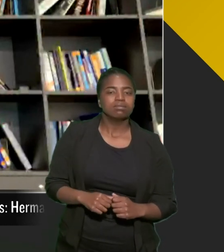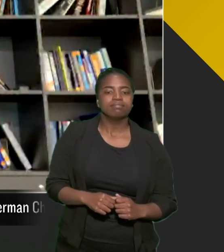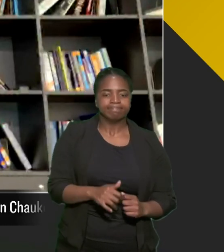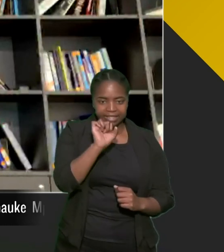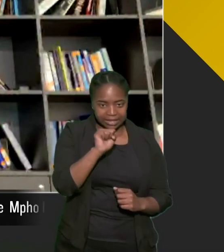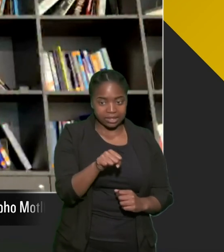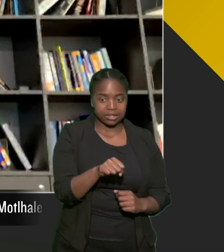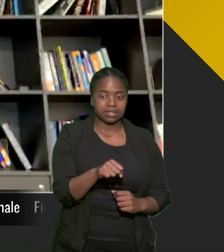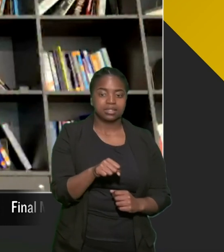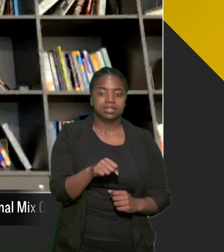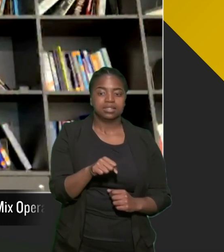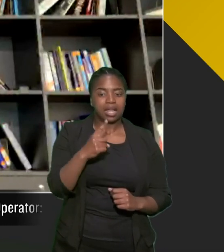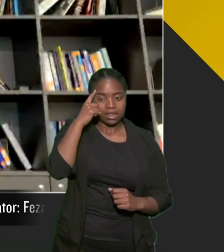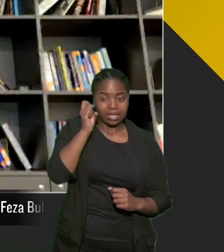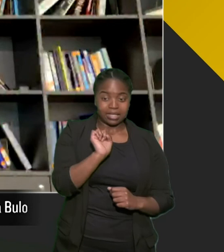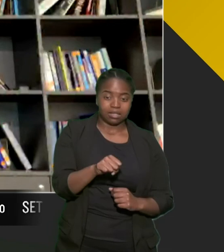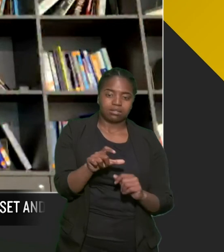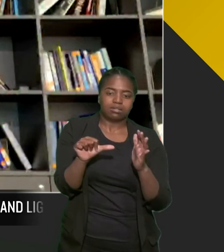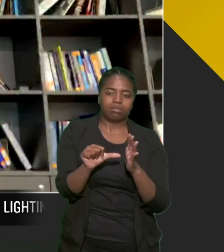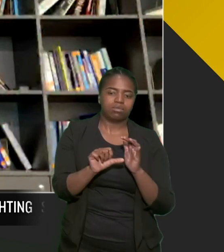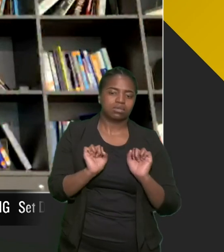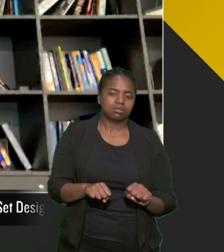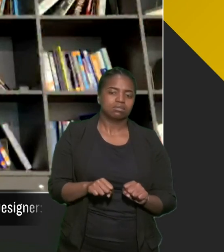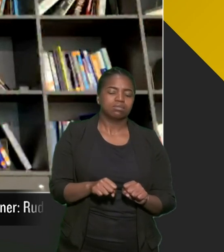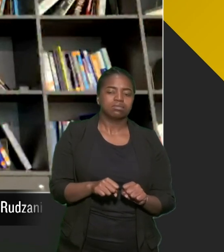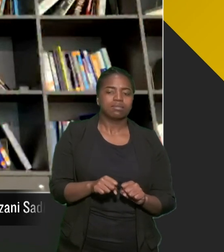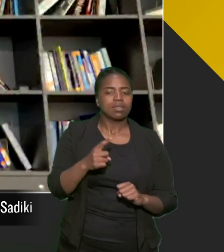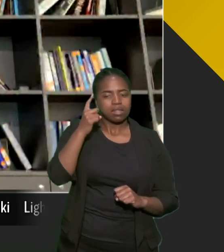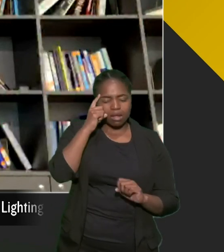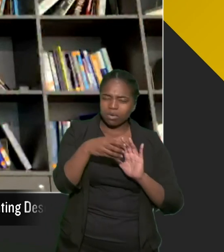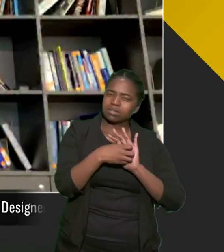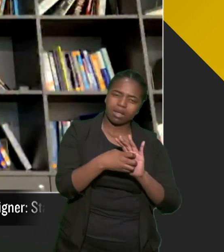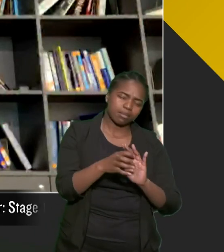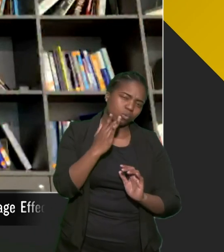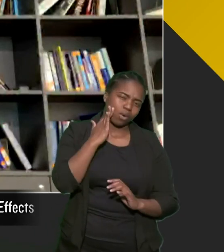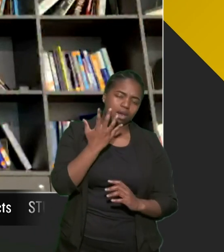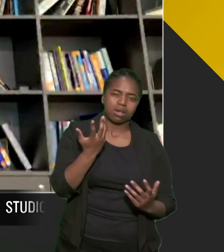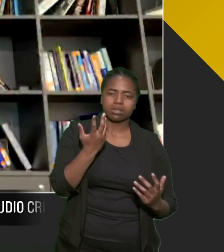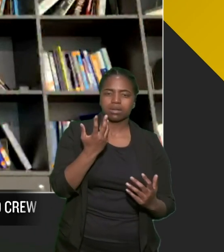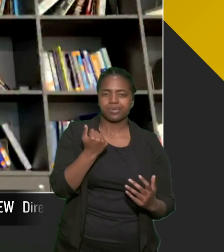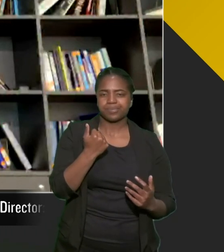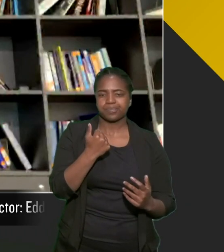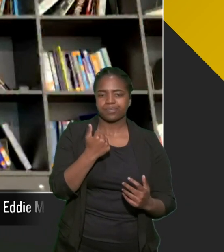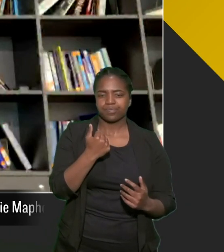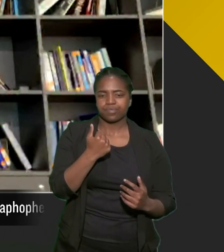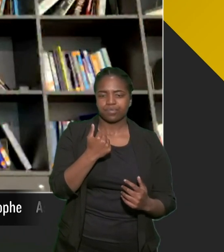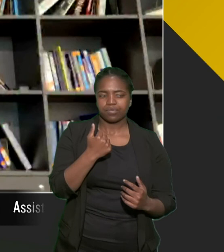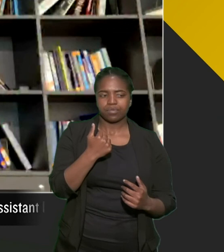Yes, I think it's very important. I think, for example, when I go back,